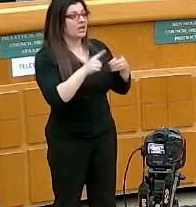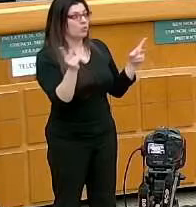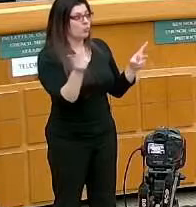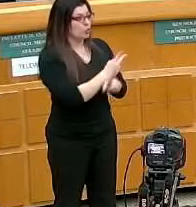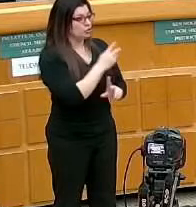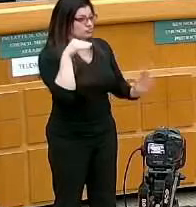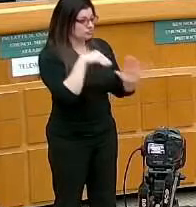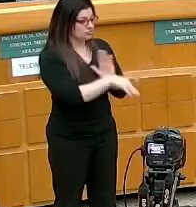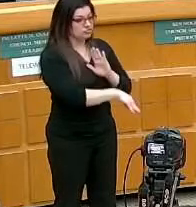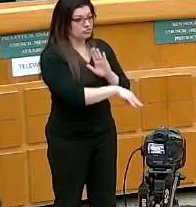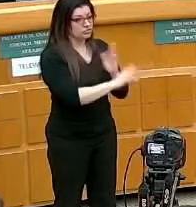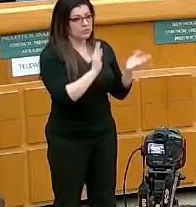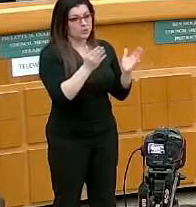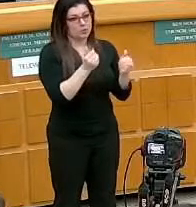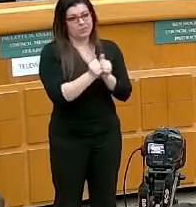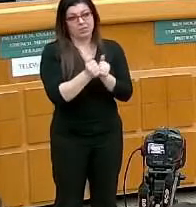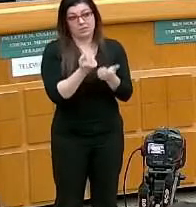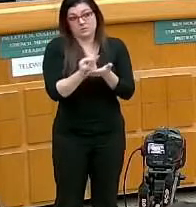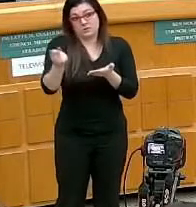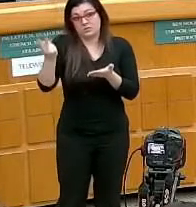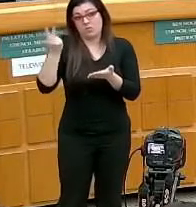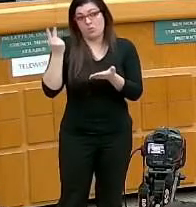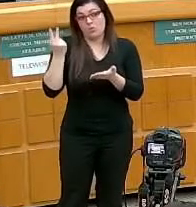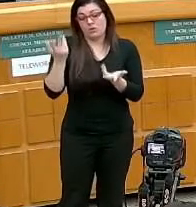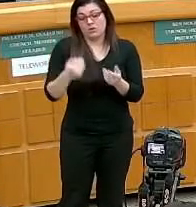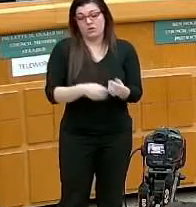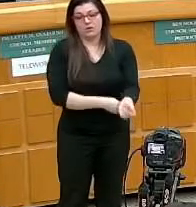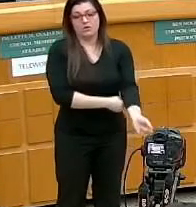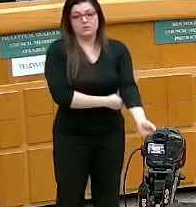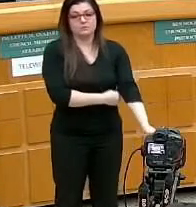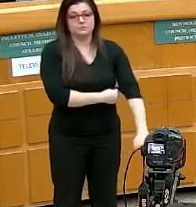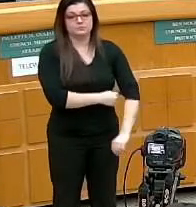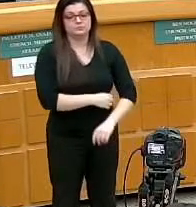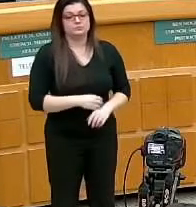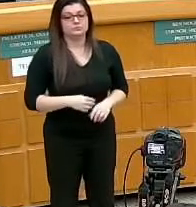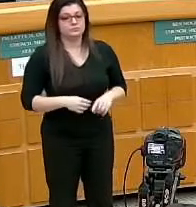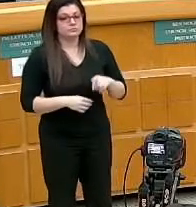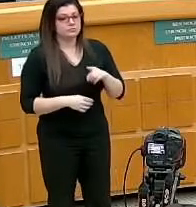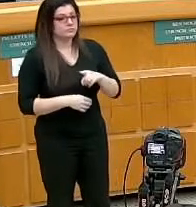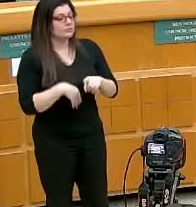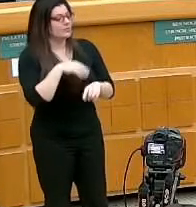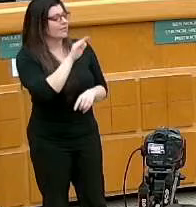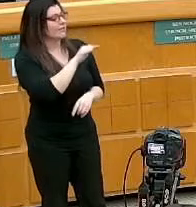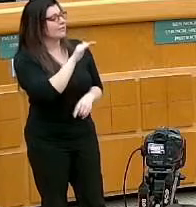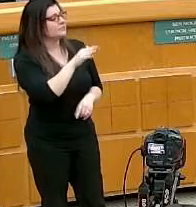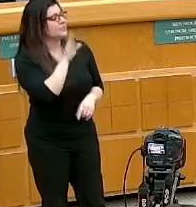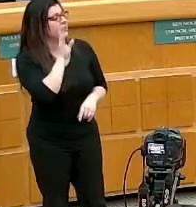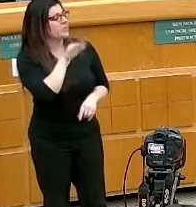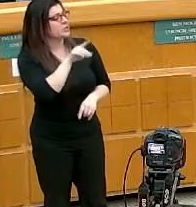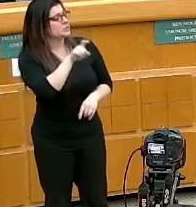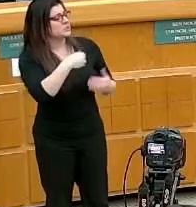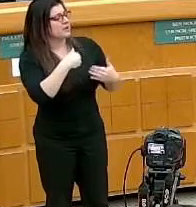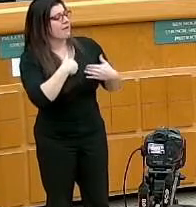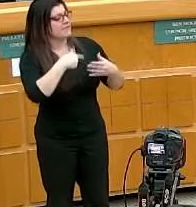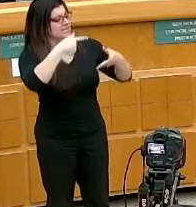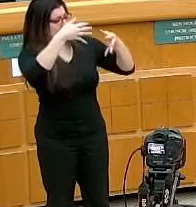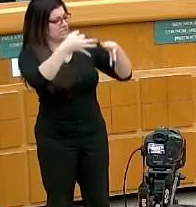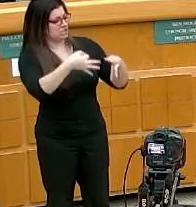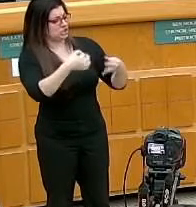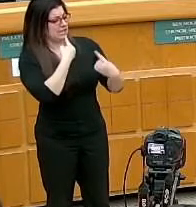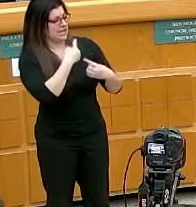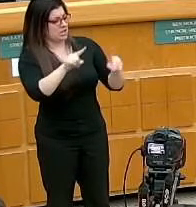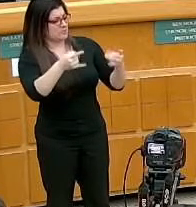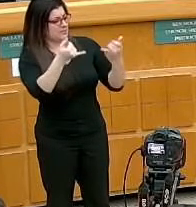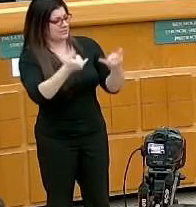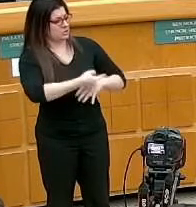had a couple of weeks ago. A decision was supposed to be made today regarding Bob Hall Pier and whether it would